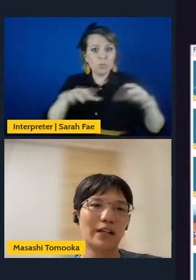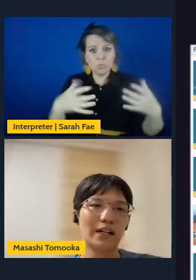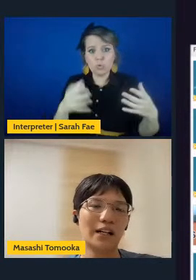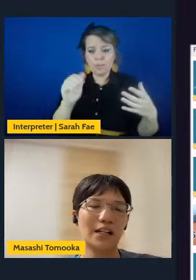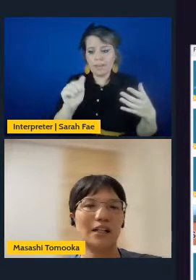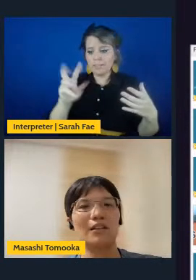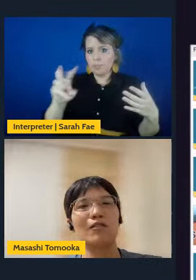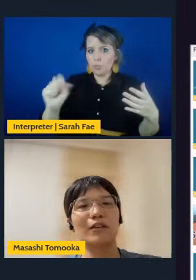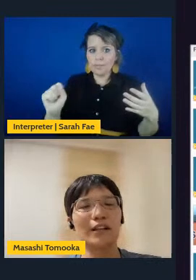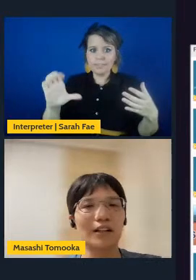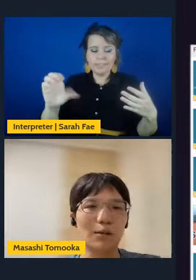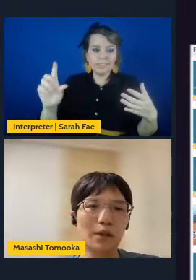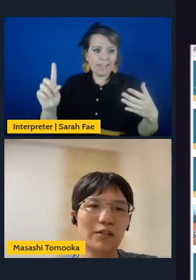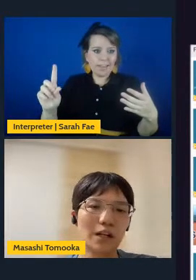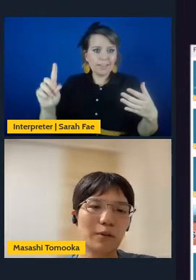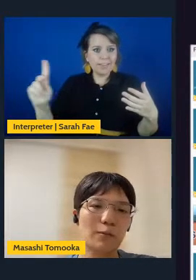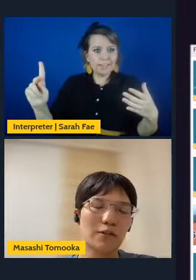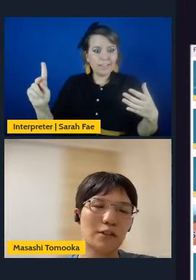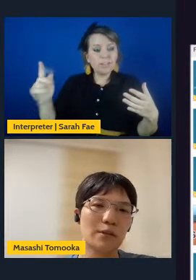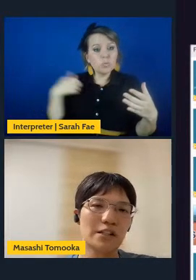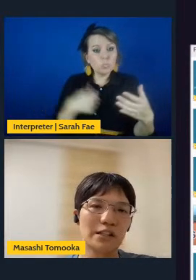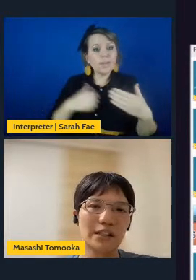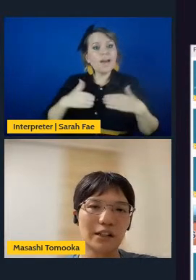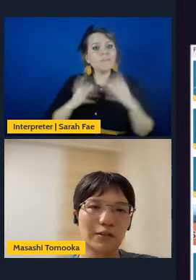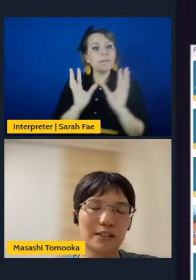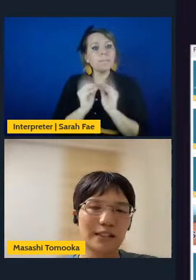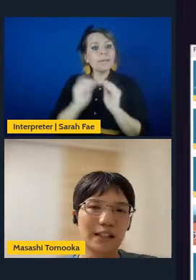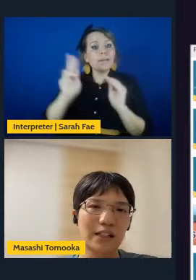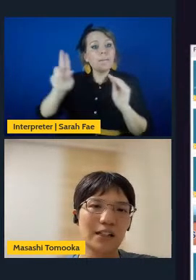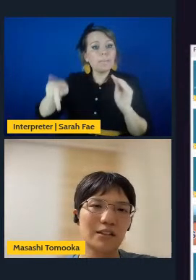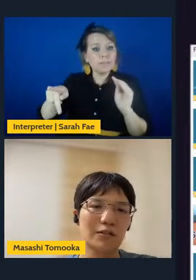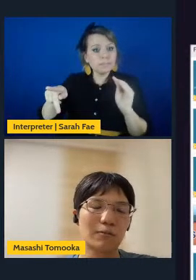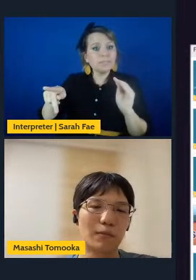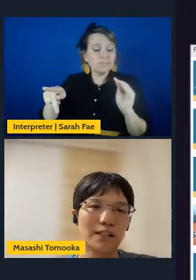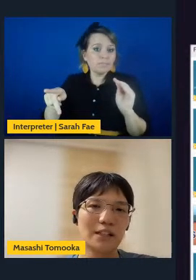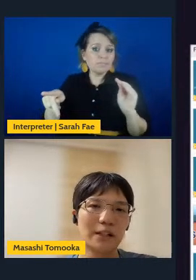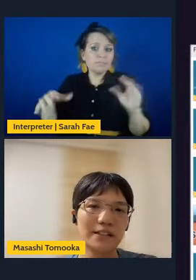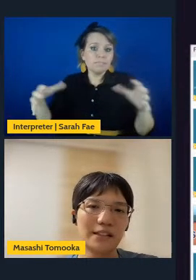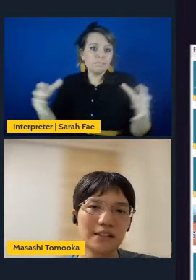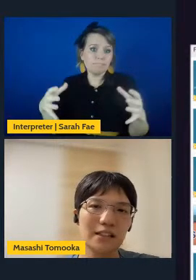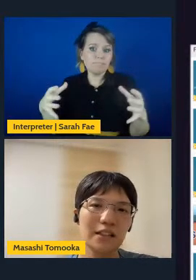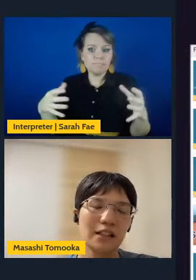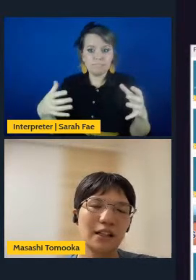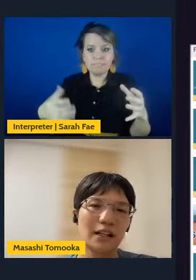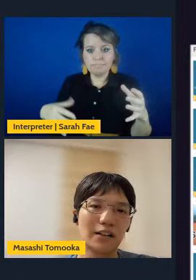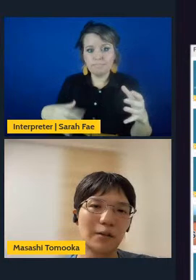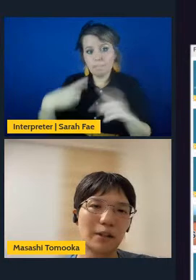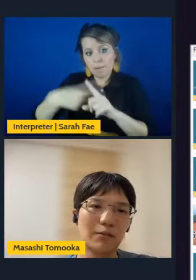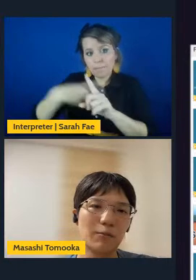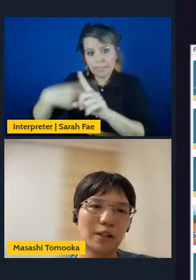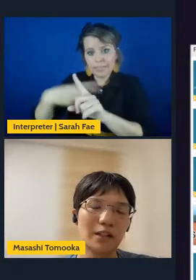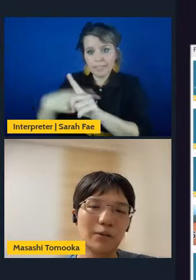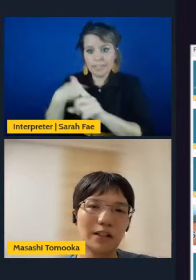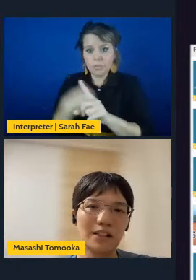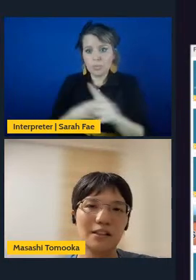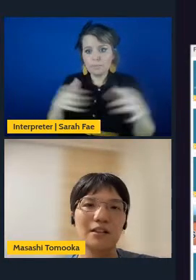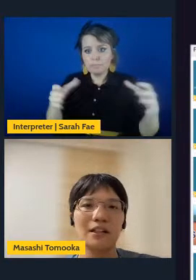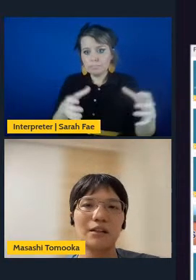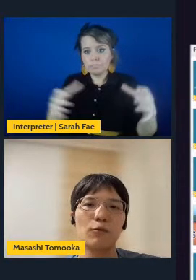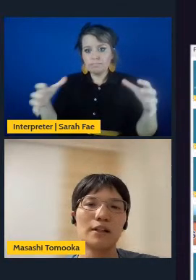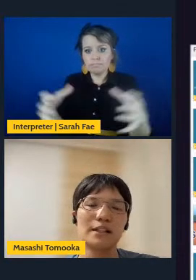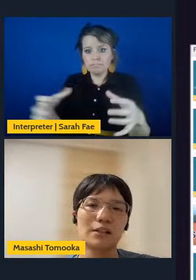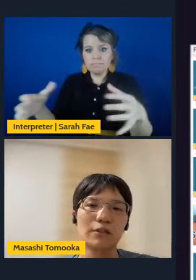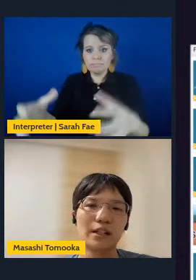And we are holding a meetup both virtually and physically on monthly basis. And every meetup